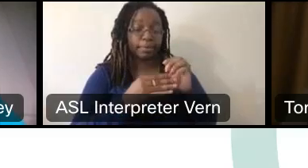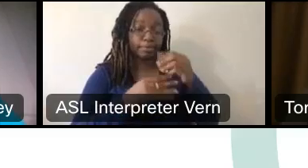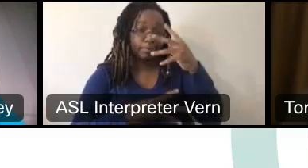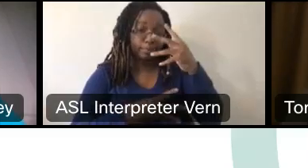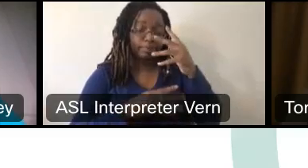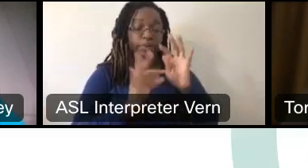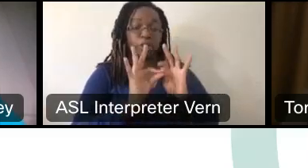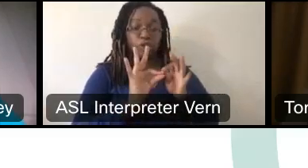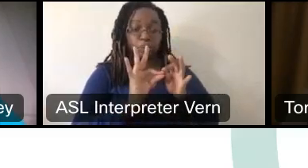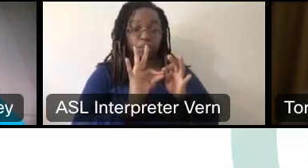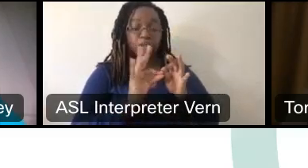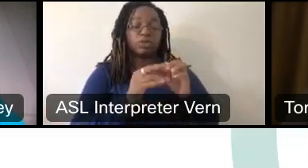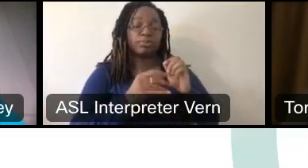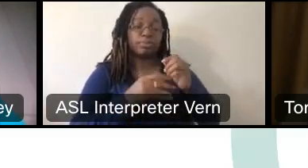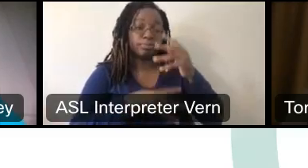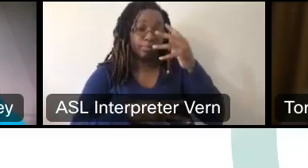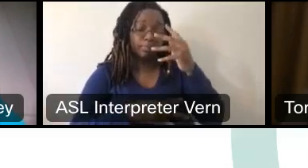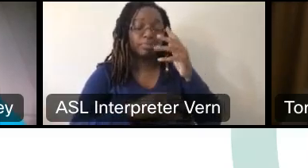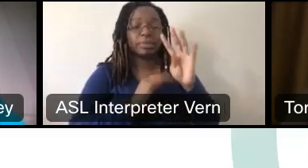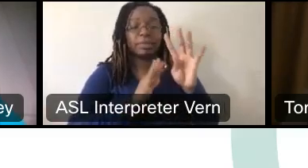language from the available options.